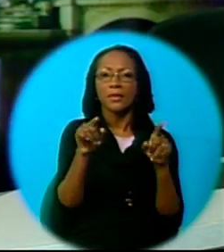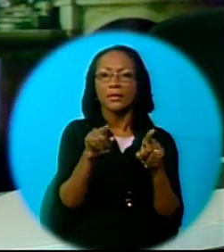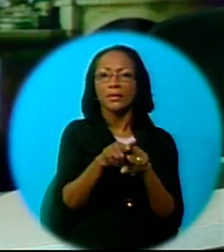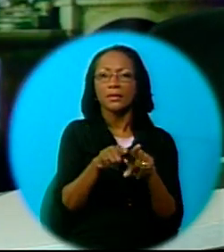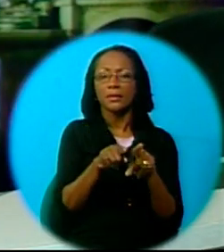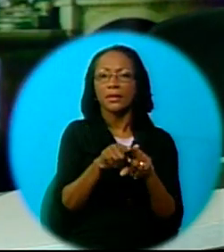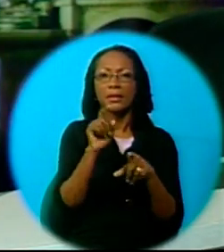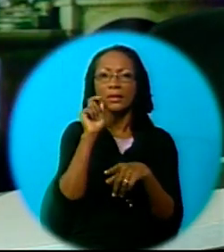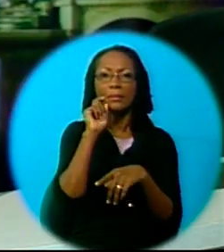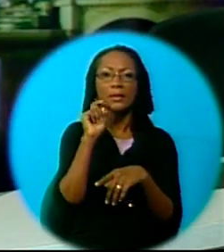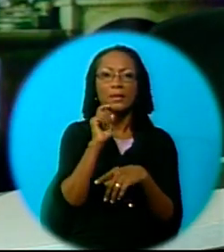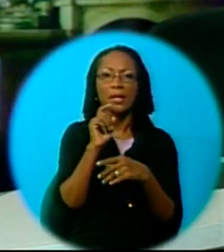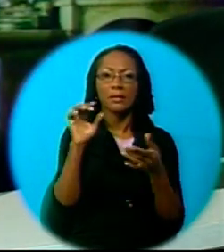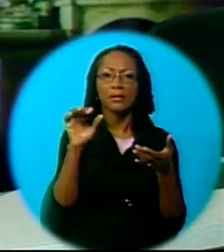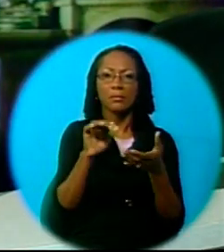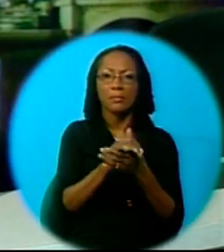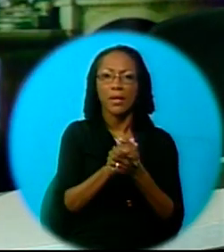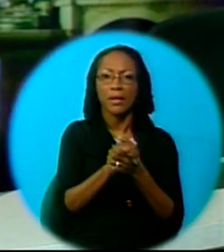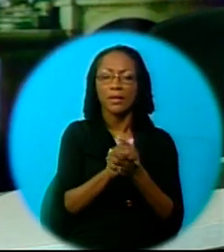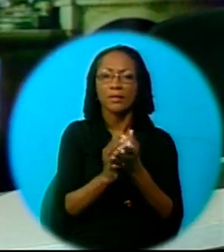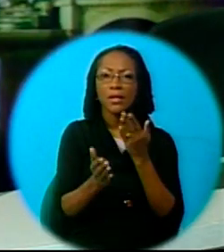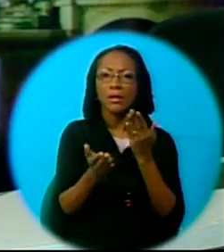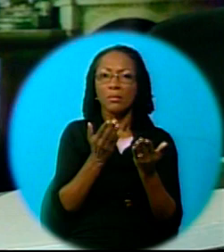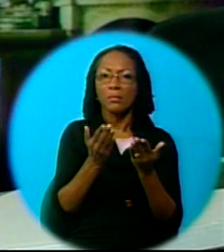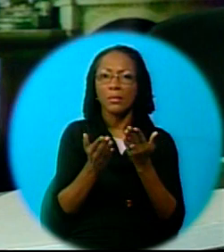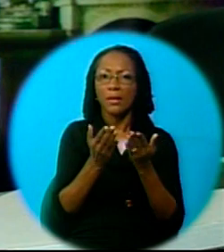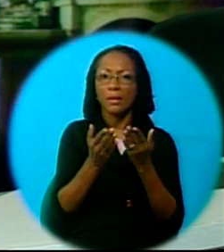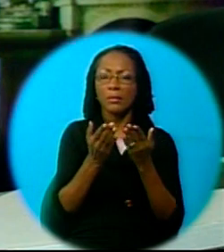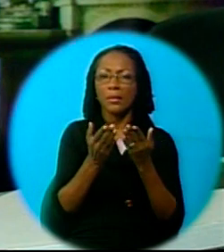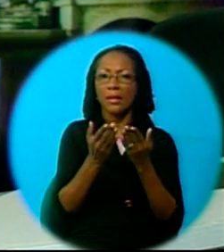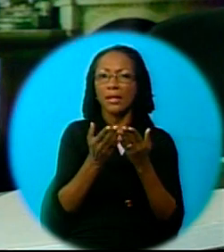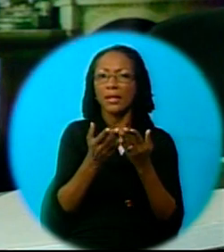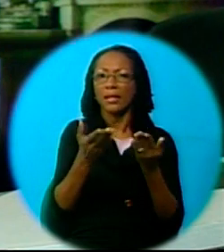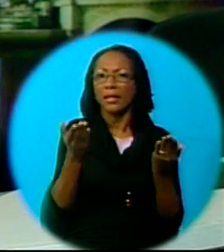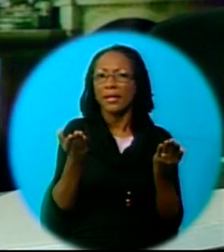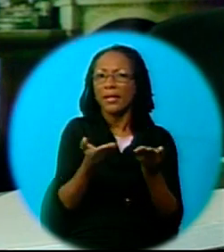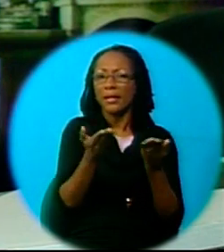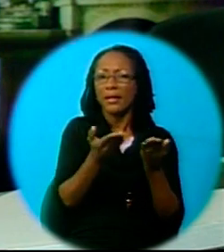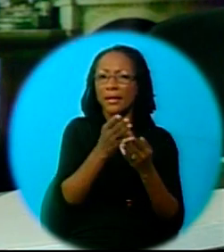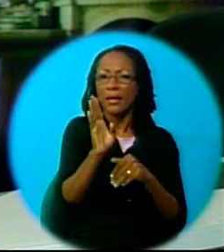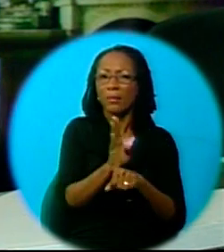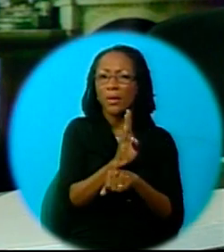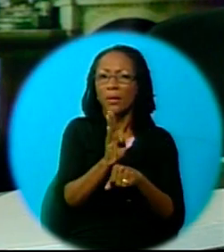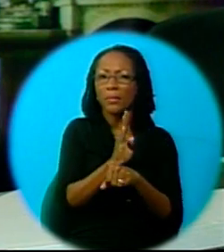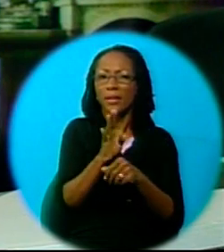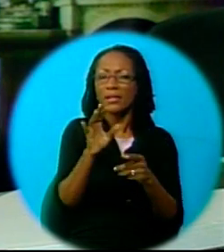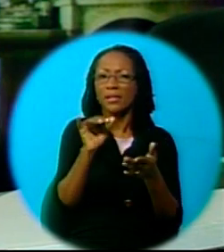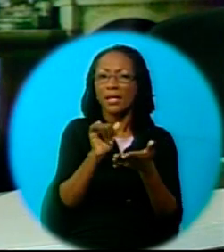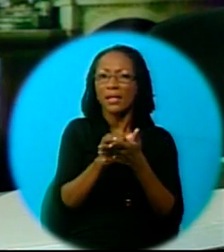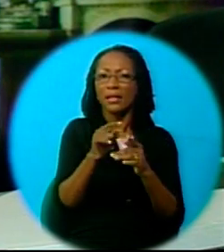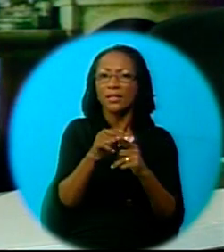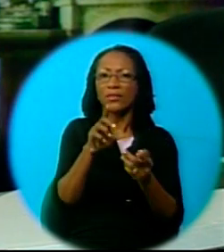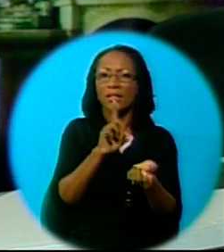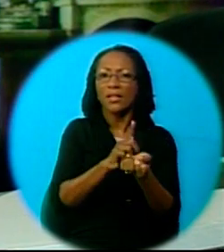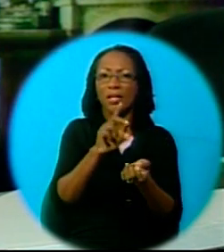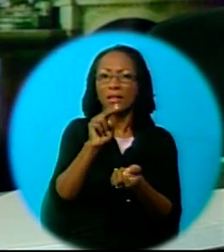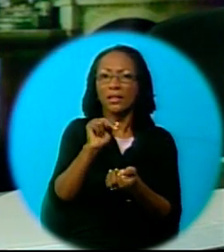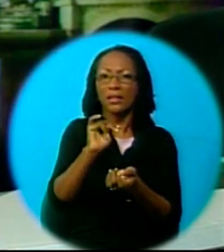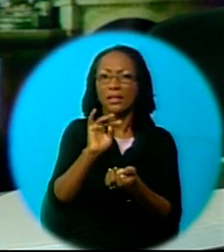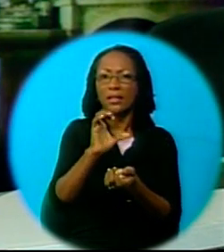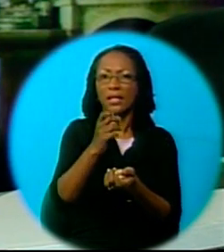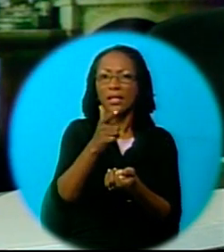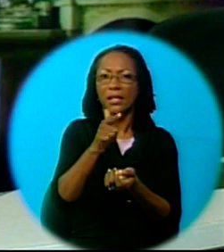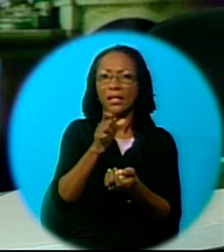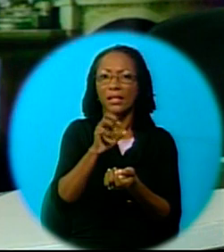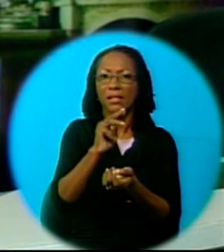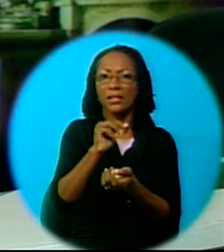Well, the issue of same-sex marriage could soon be at the doorstep of Barbados. That's according to Dr. Nicholas Miller, a director of the